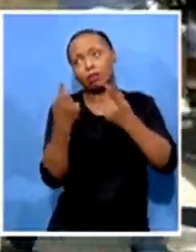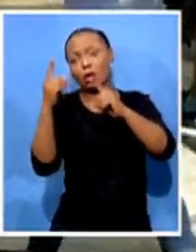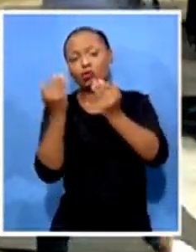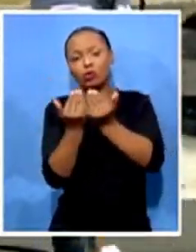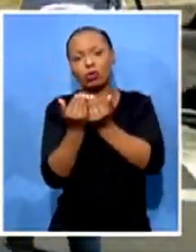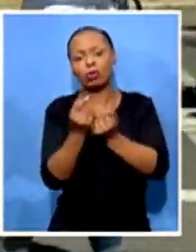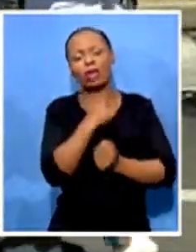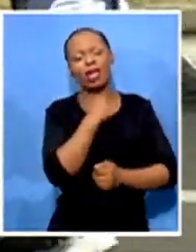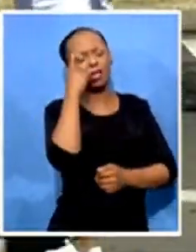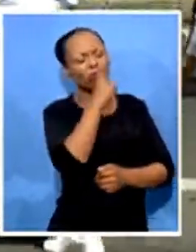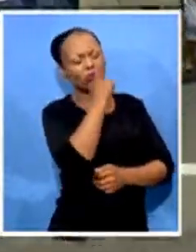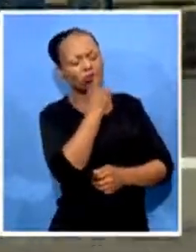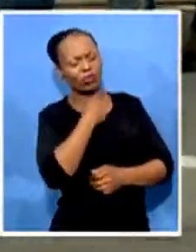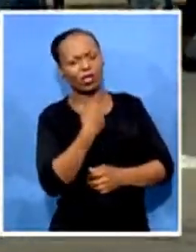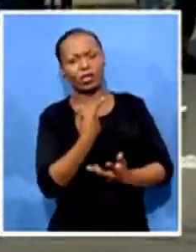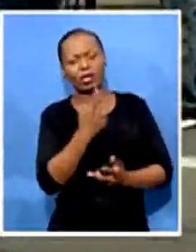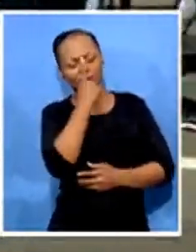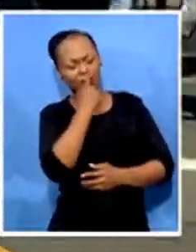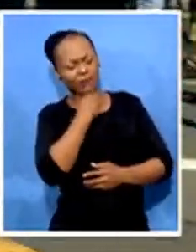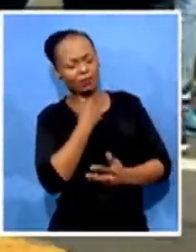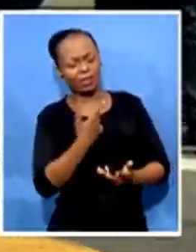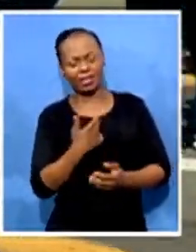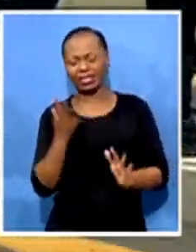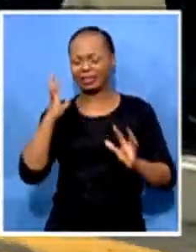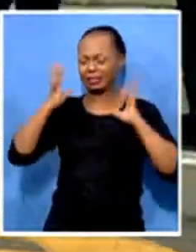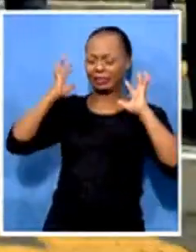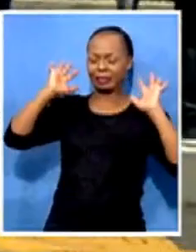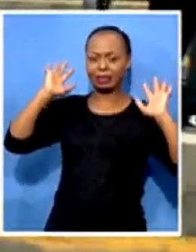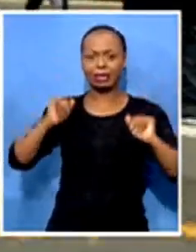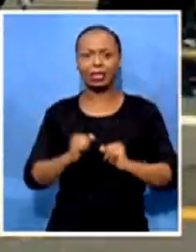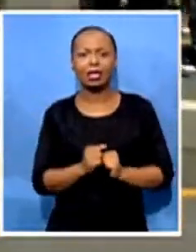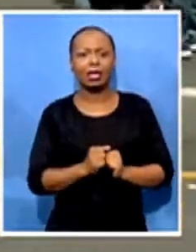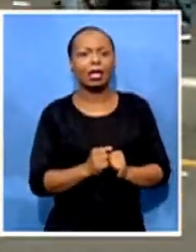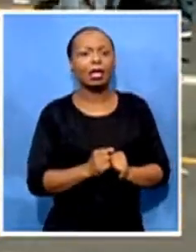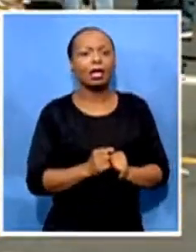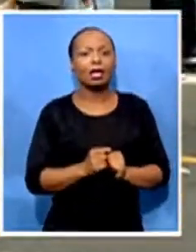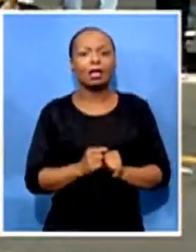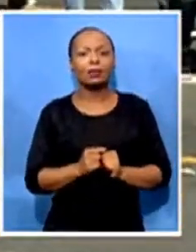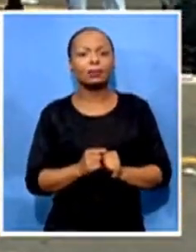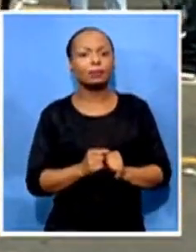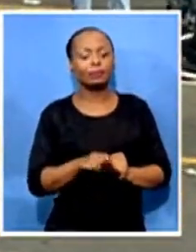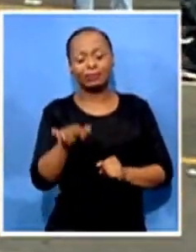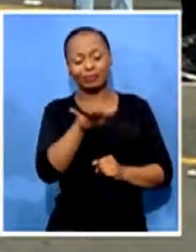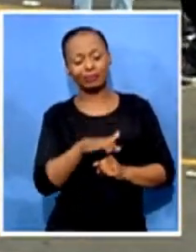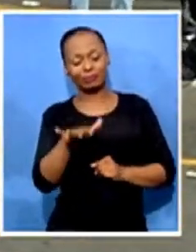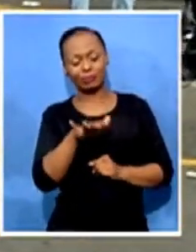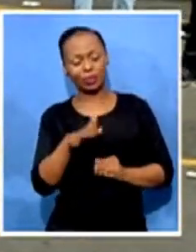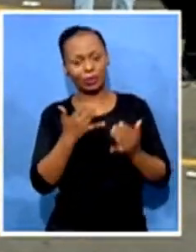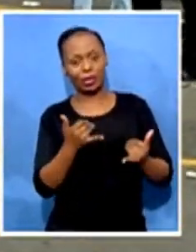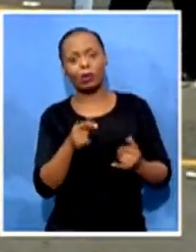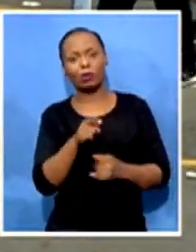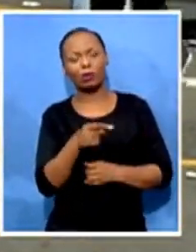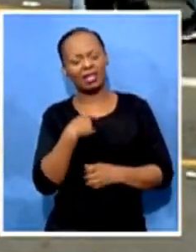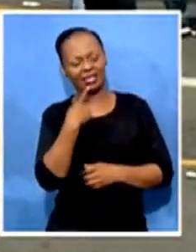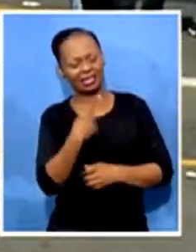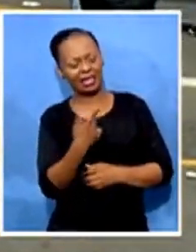worries. You there yes. just now, was what the mood was like in the area of Brackenfell. And I would say that quite a number of concerned